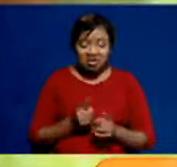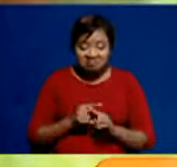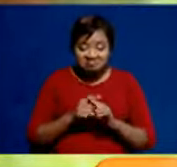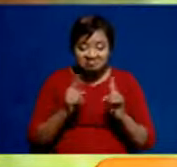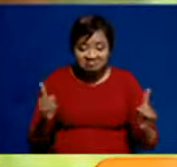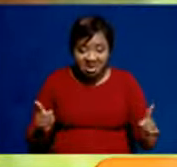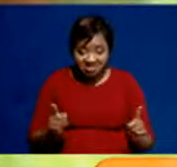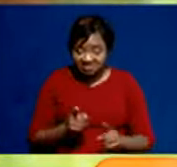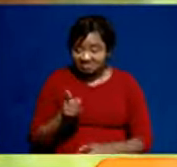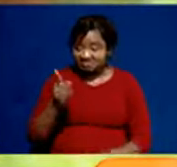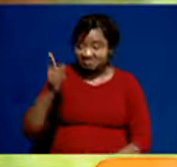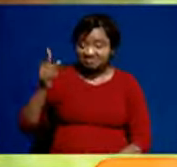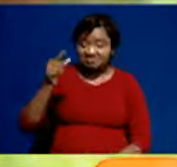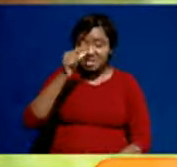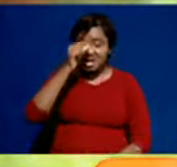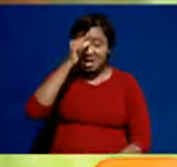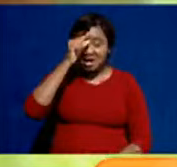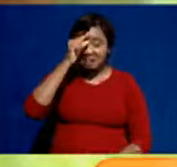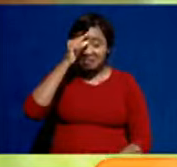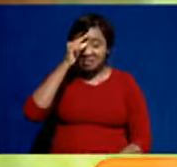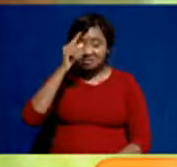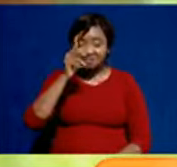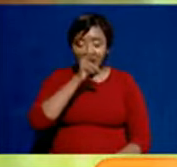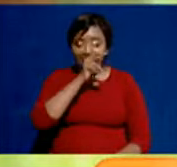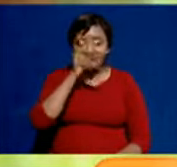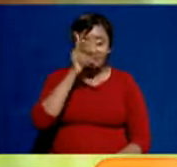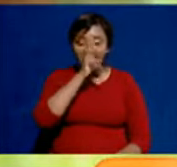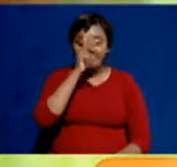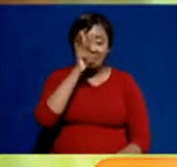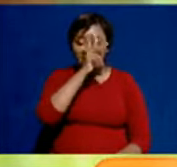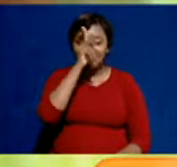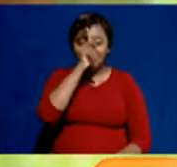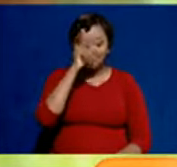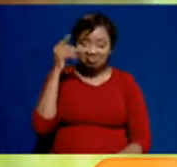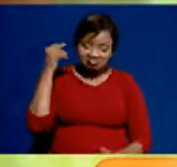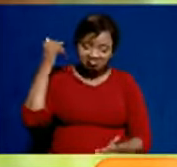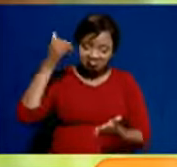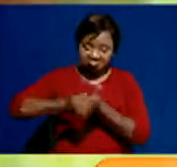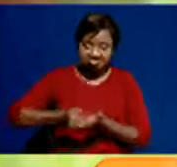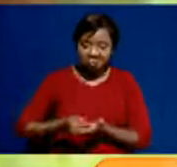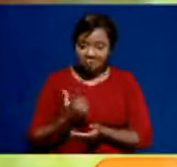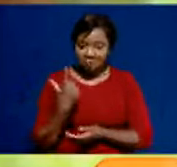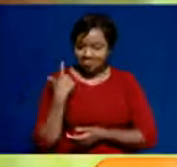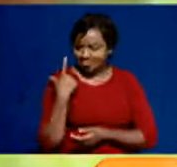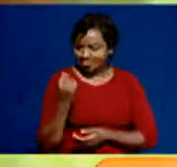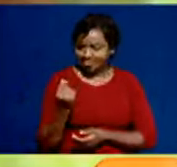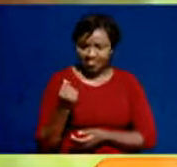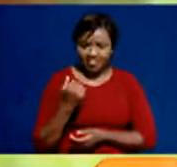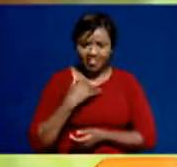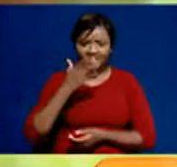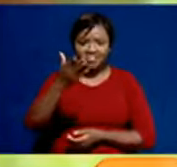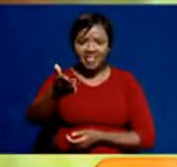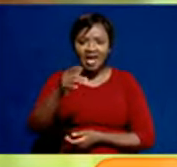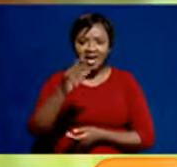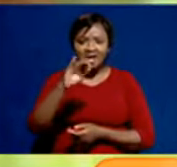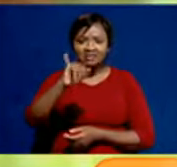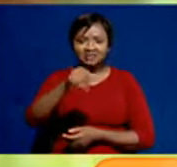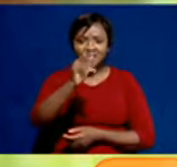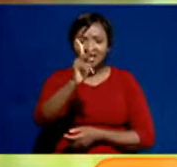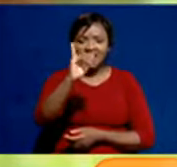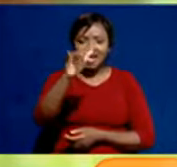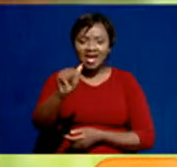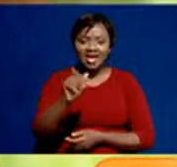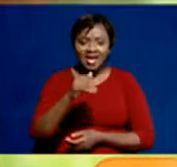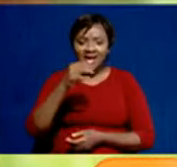repeat, has been whining and continues to whine even today. Recently, there was a leak at the airport, and I heard